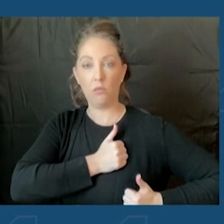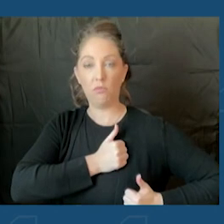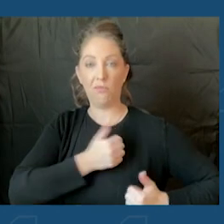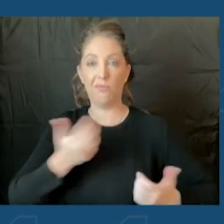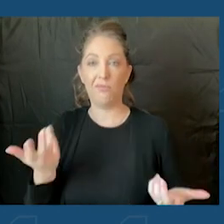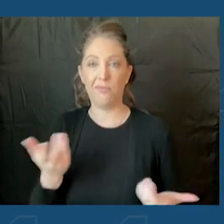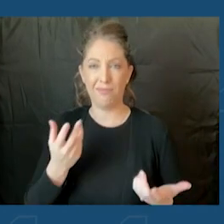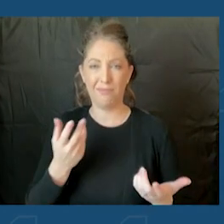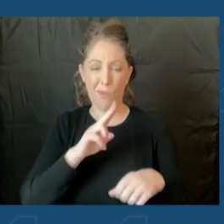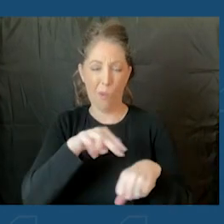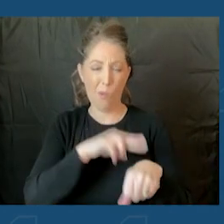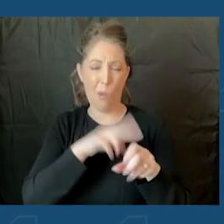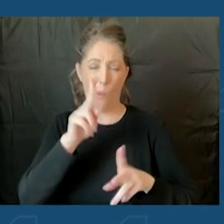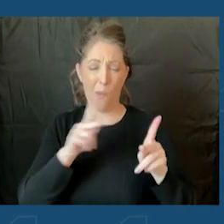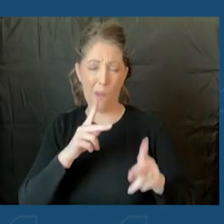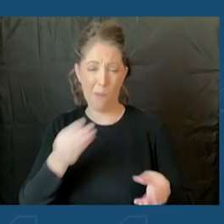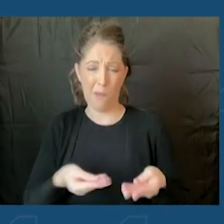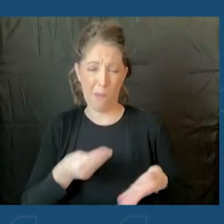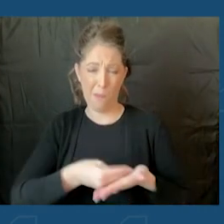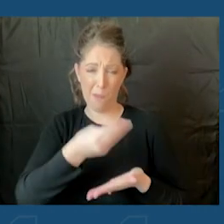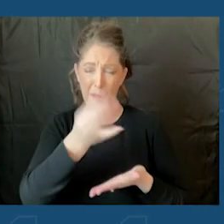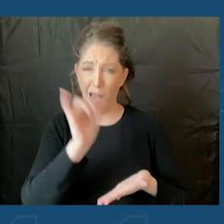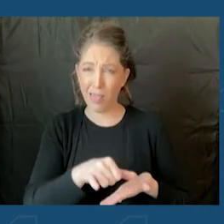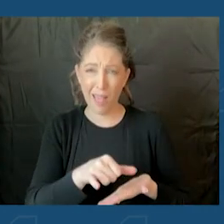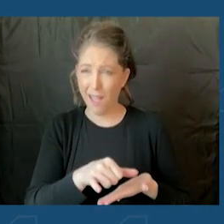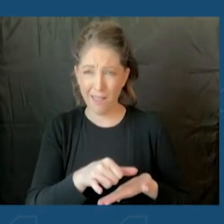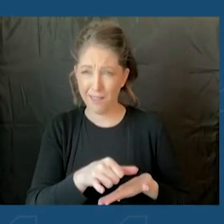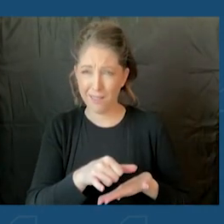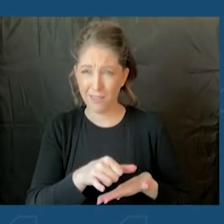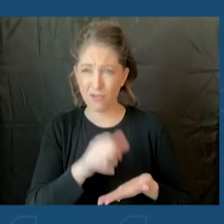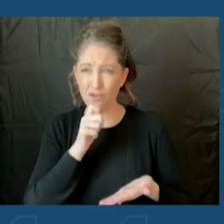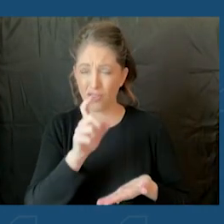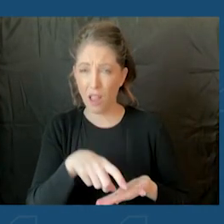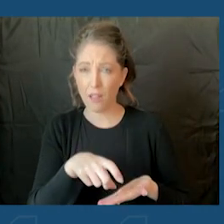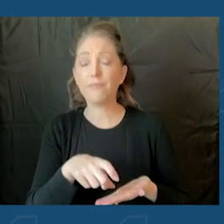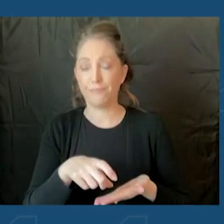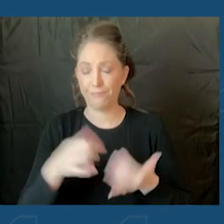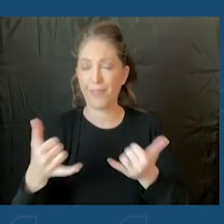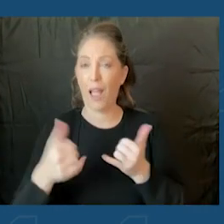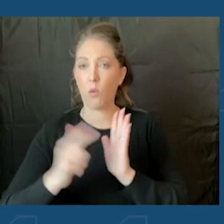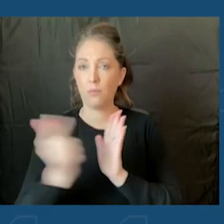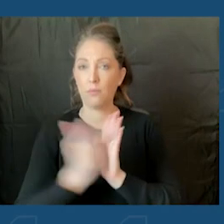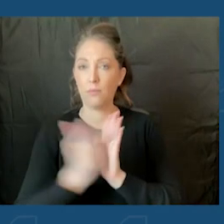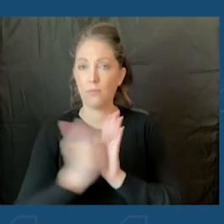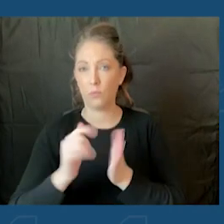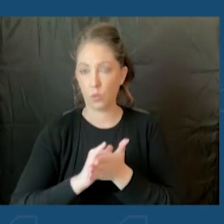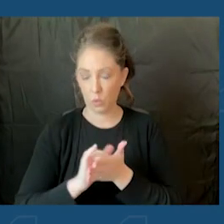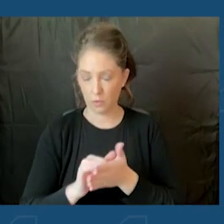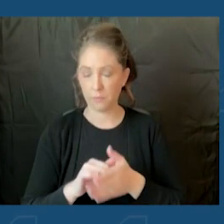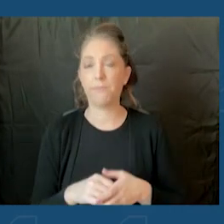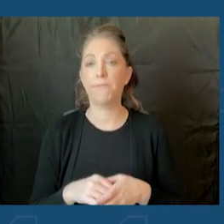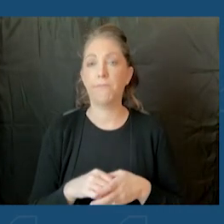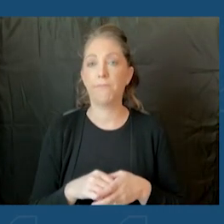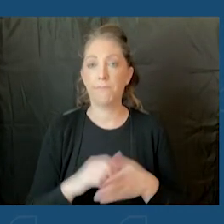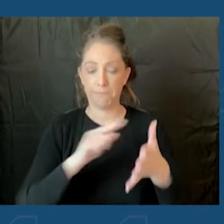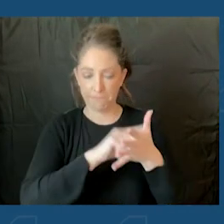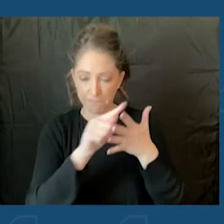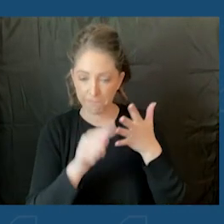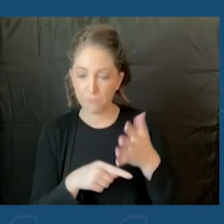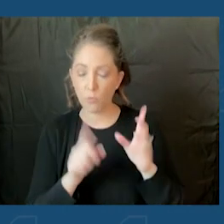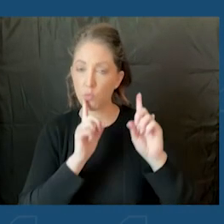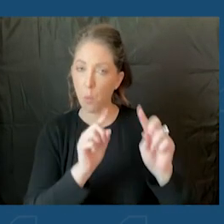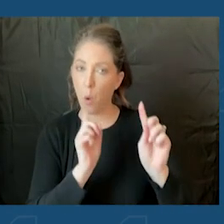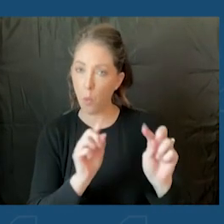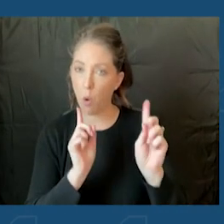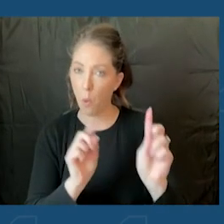citizens should not be able to purchase that. They can no longer do that in the state of New York. We also made sure that all these cases are reported, all incidents of violence,